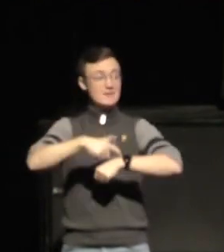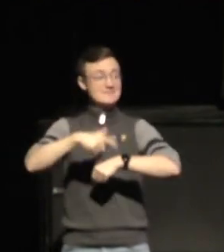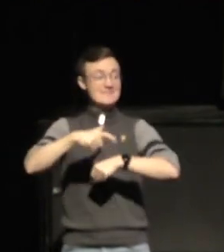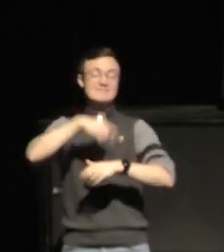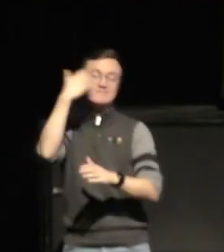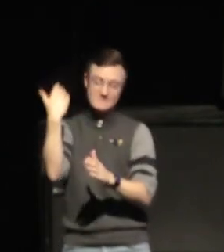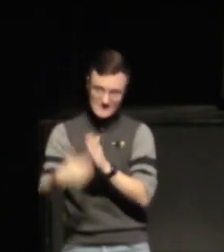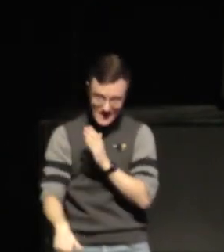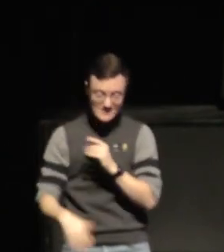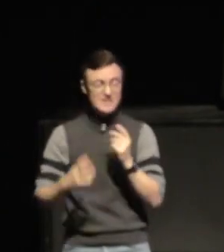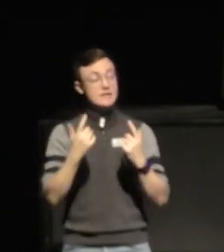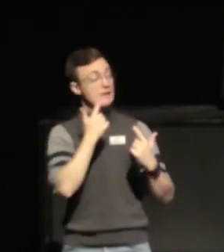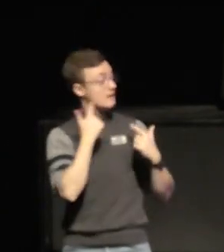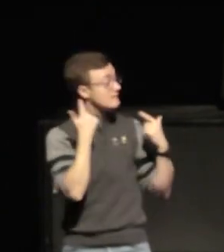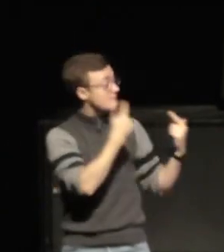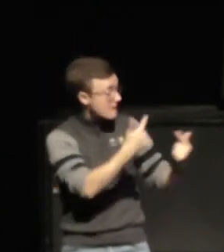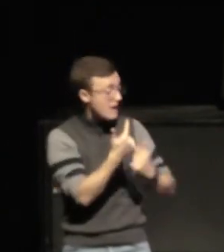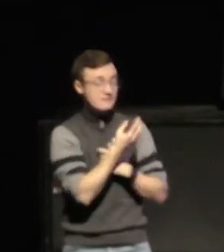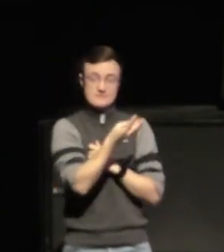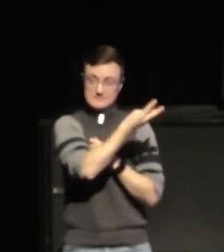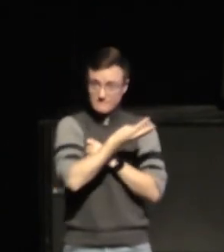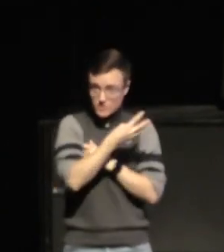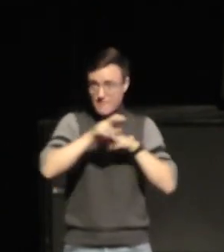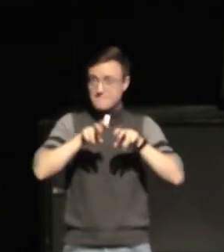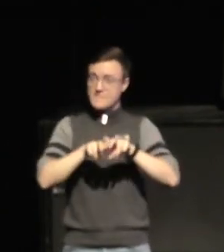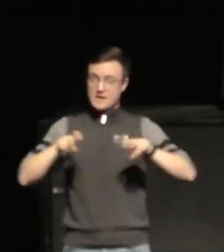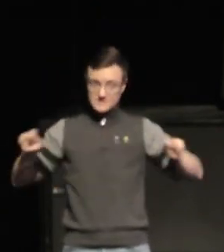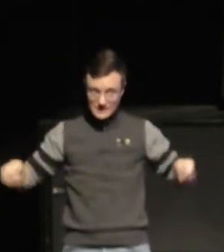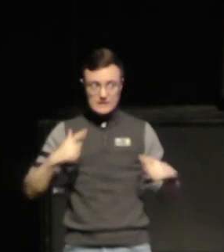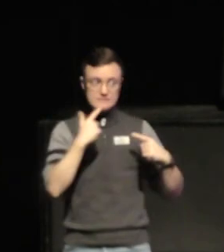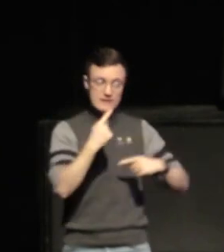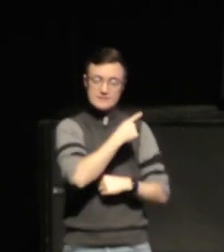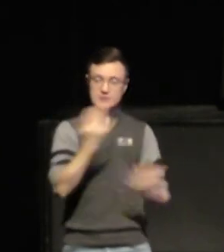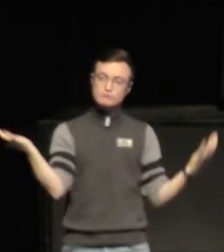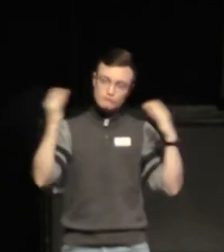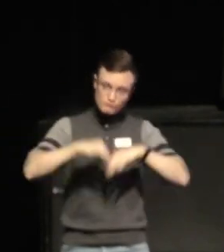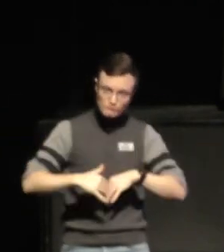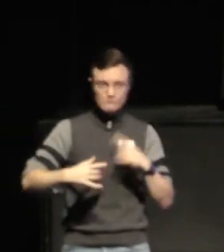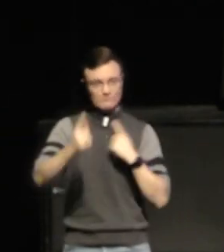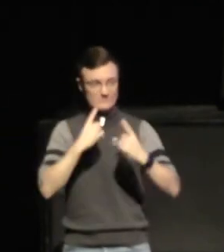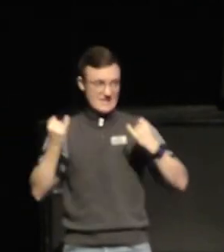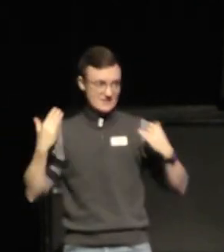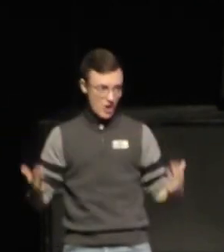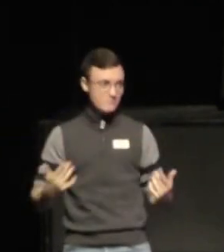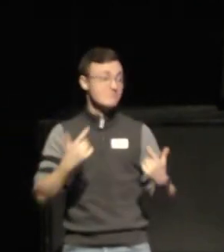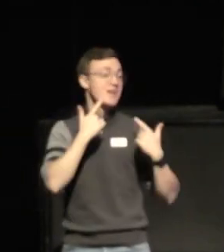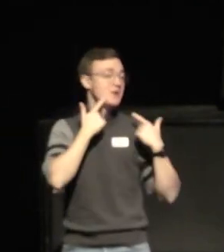this stage, so a huge thank you to all the panelists for the amazing